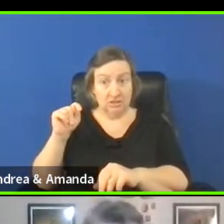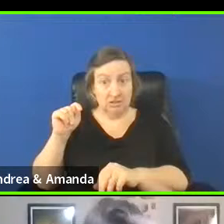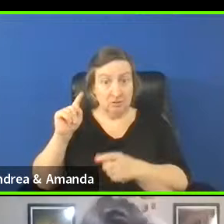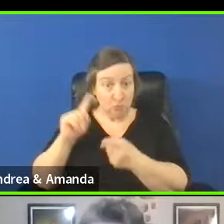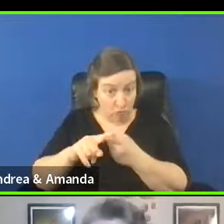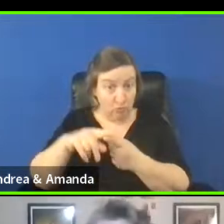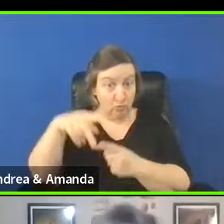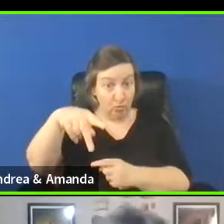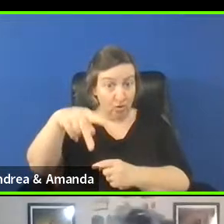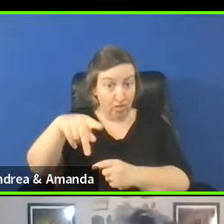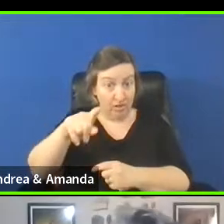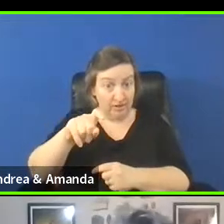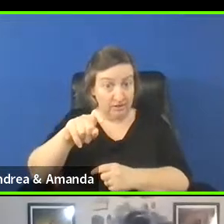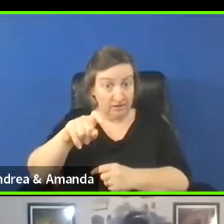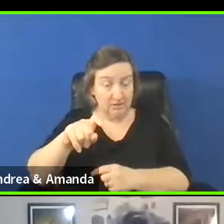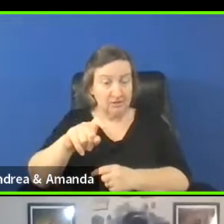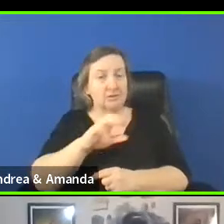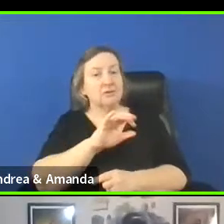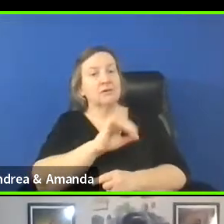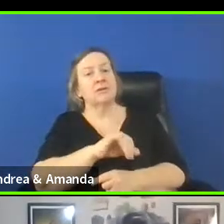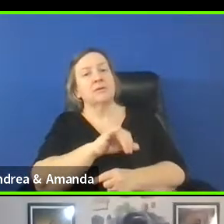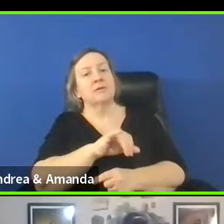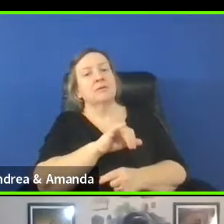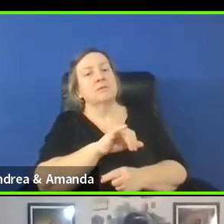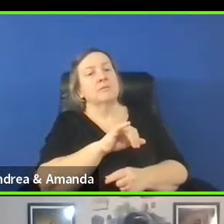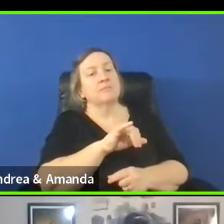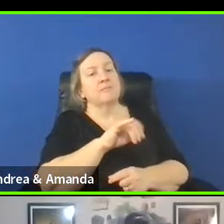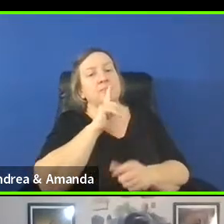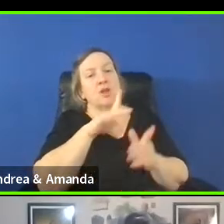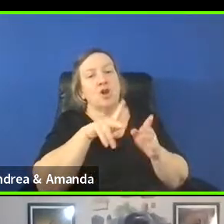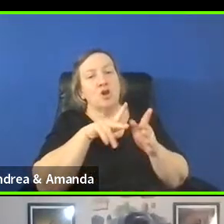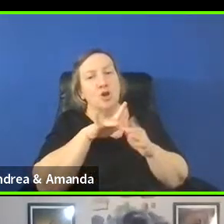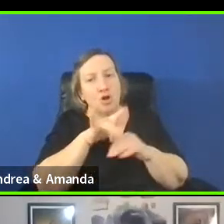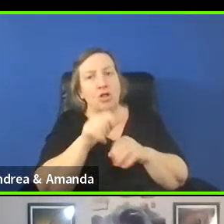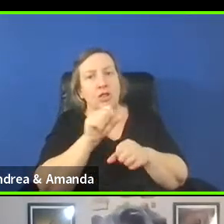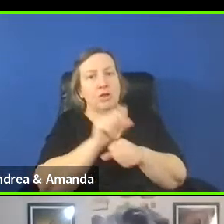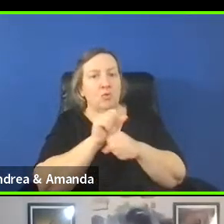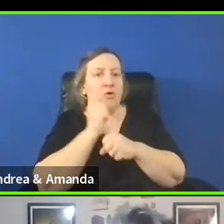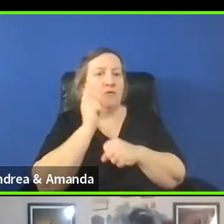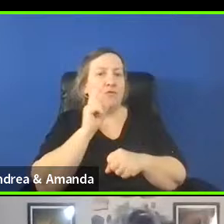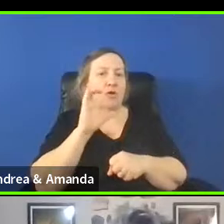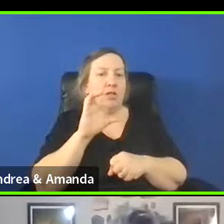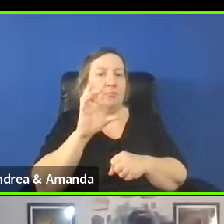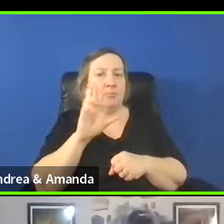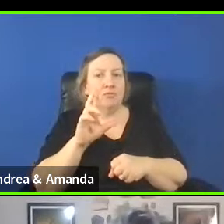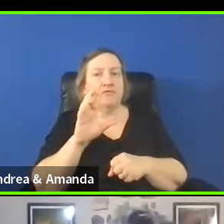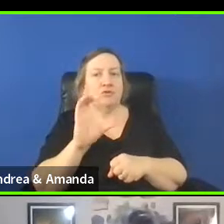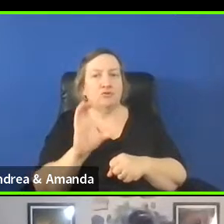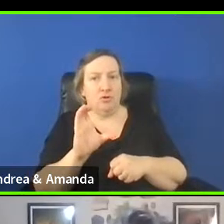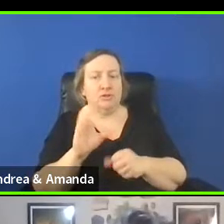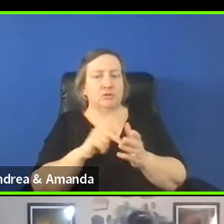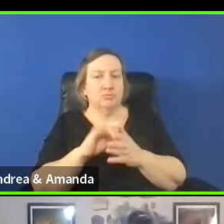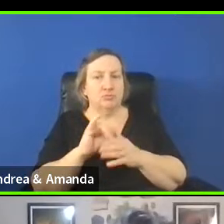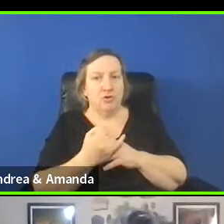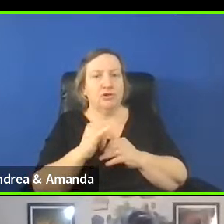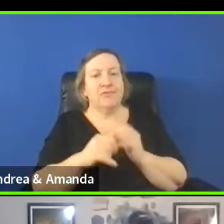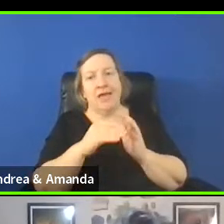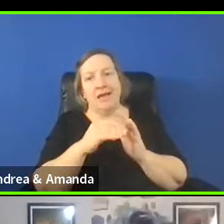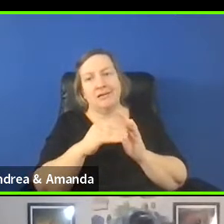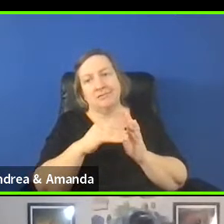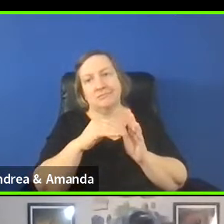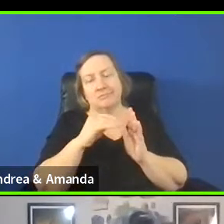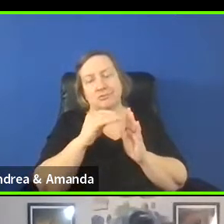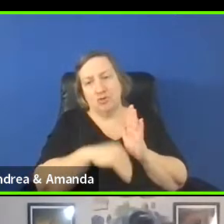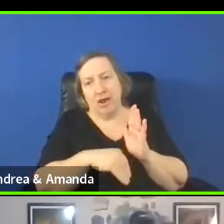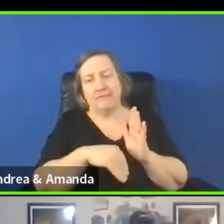Portland? So in the very early work that was done for the Columbia River Crossing project, so that draft environmental impact